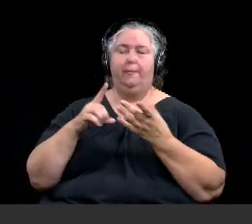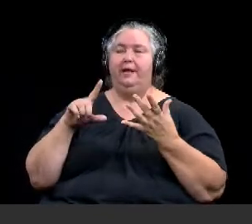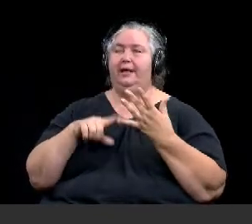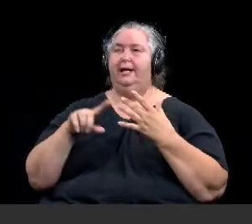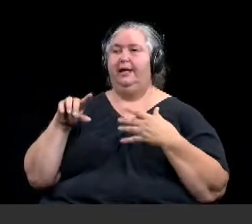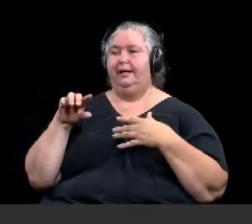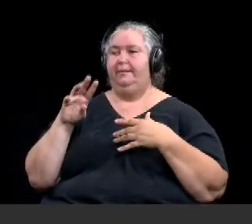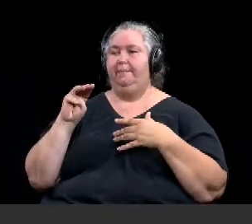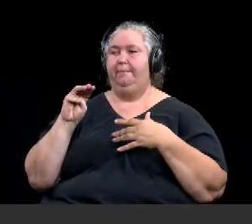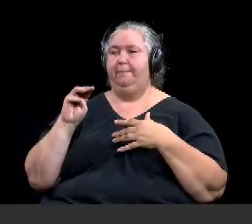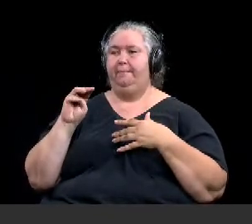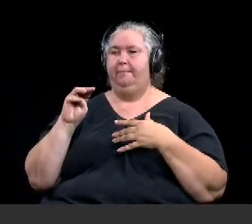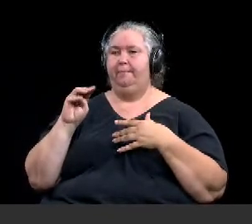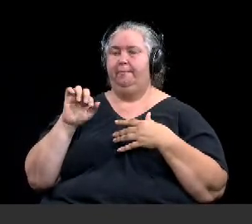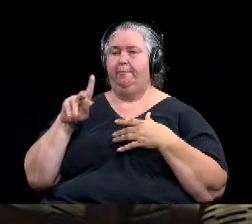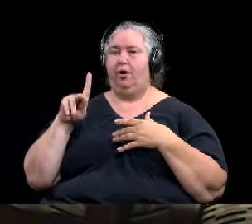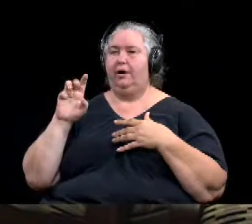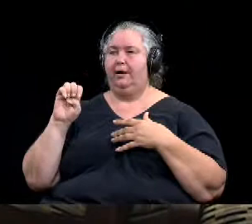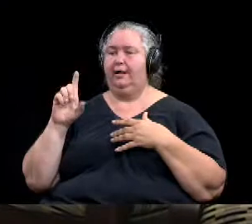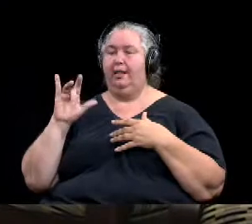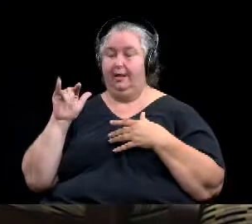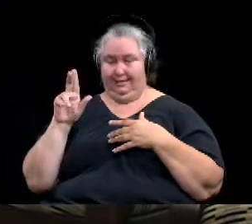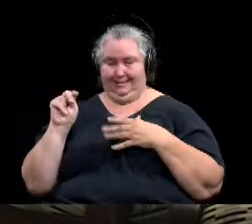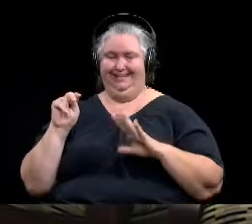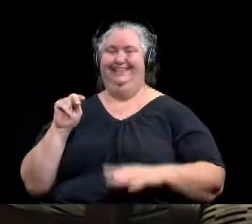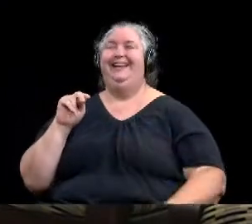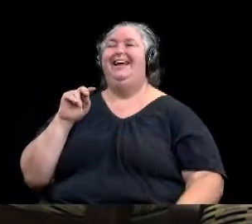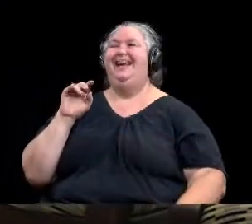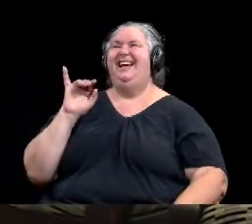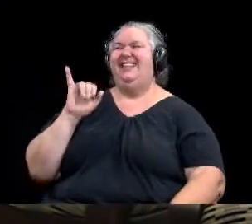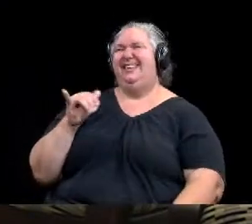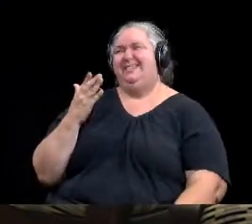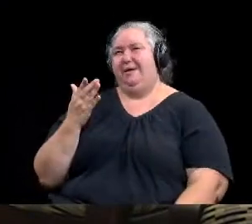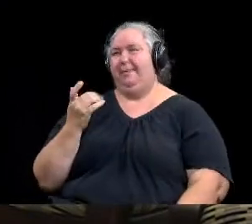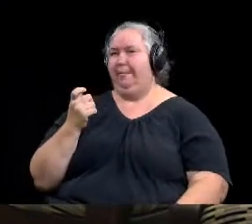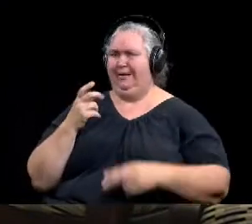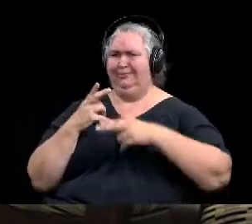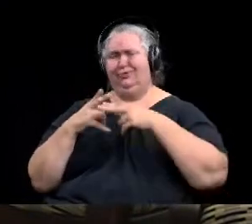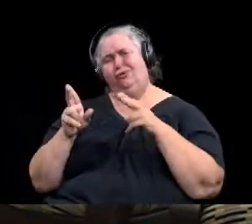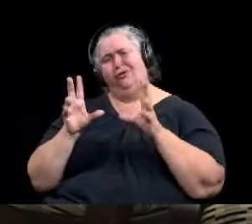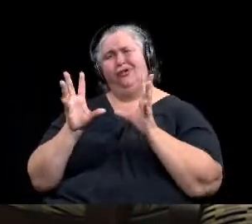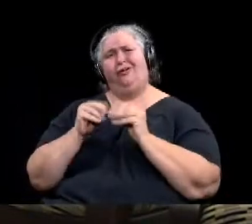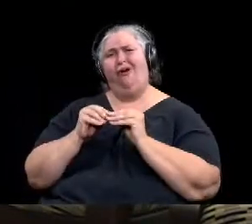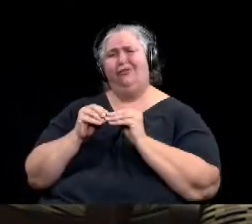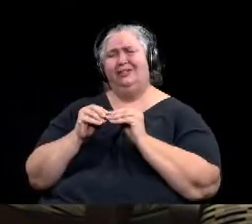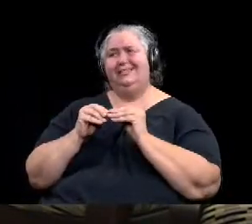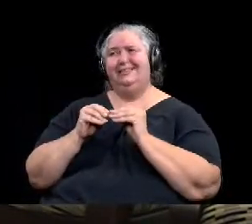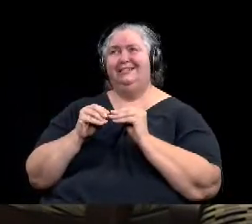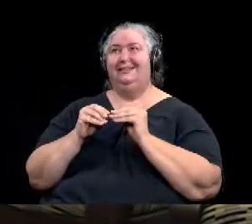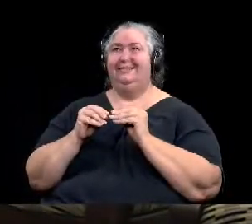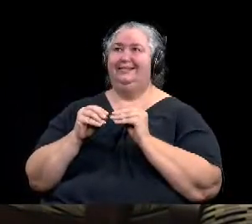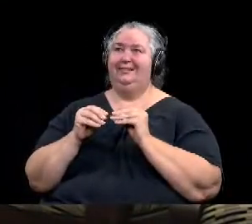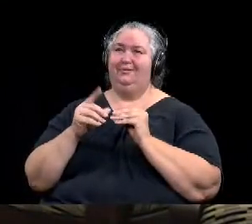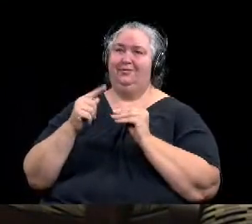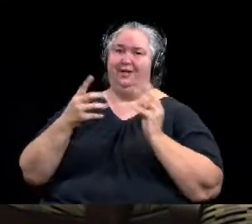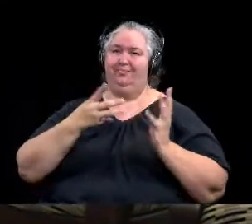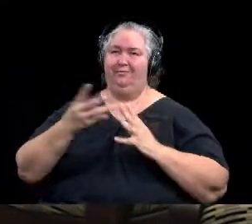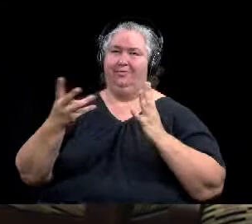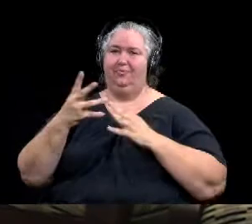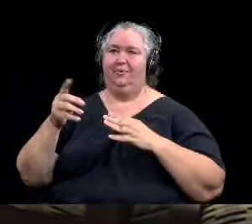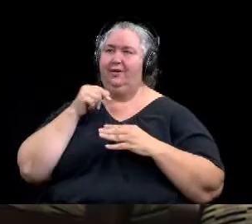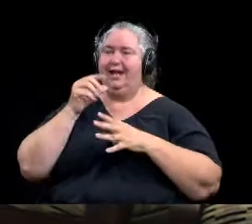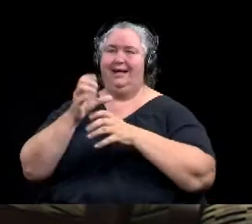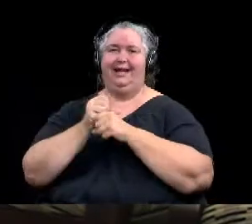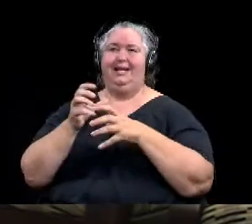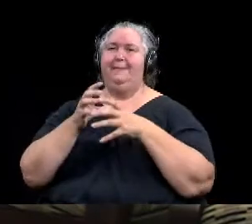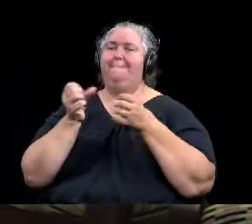and being a part of this. This will probably be a little bit of a shorter conference than we've had. I'm trying to streamline it. We're not getting as many